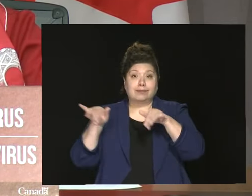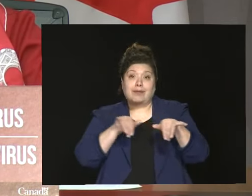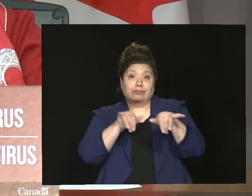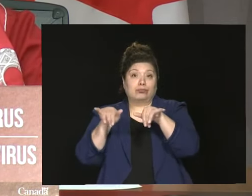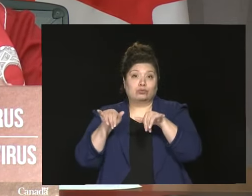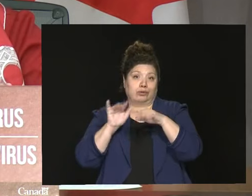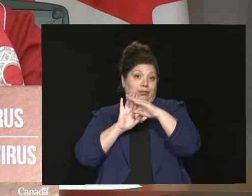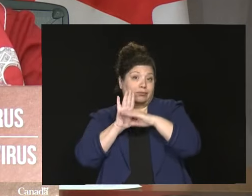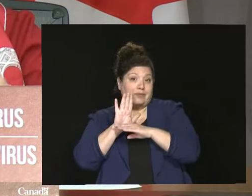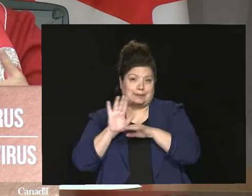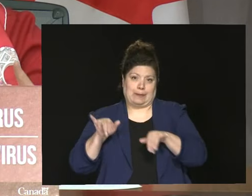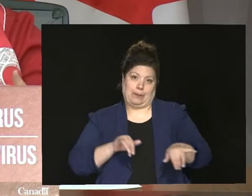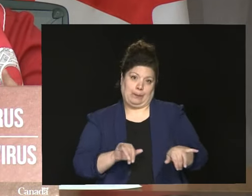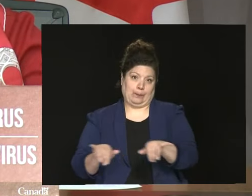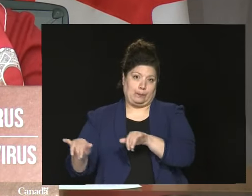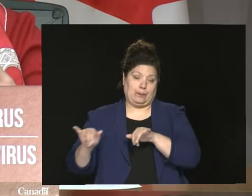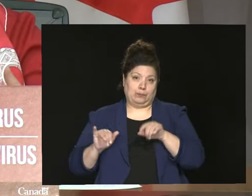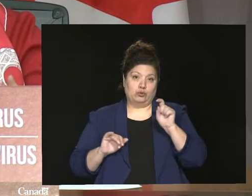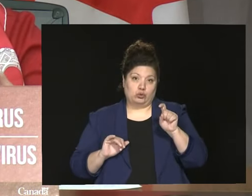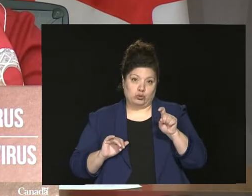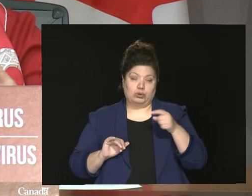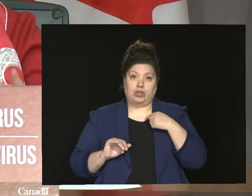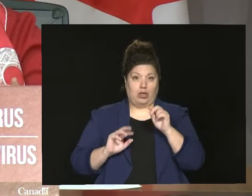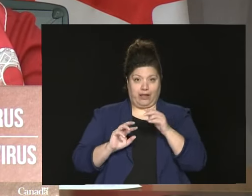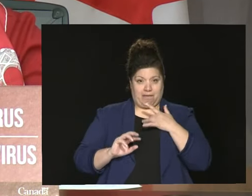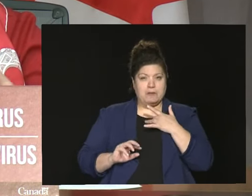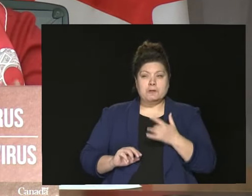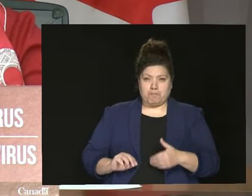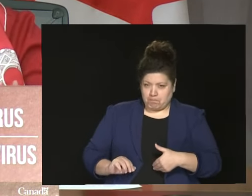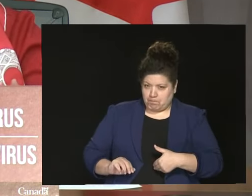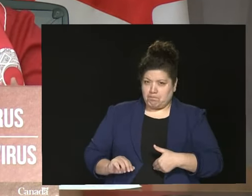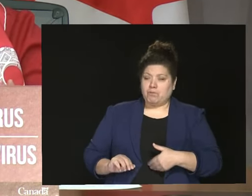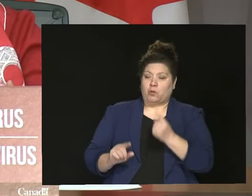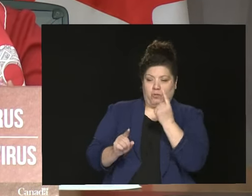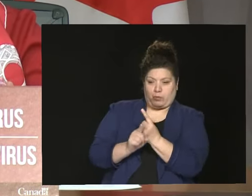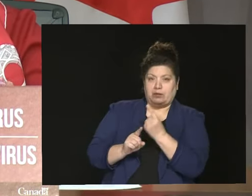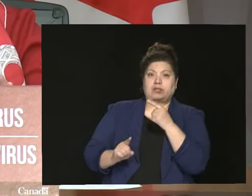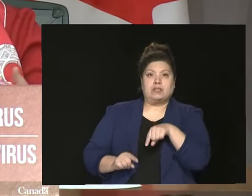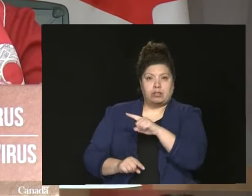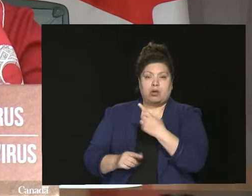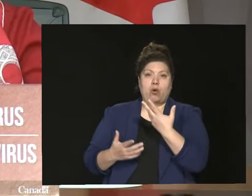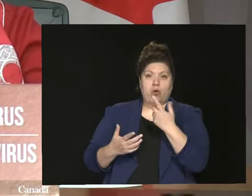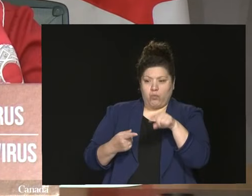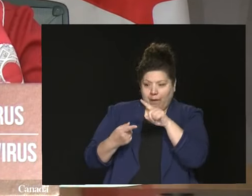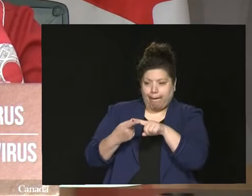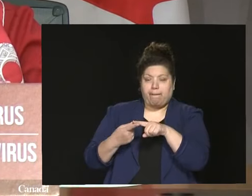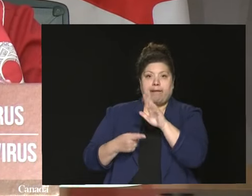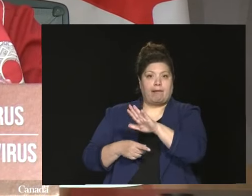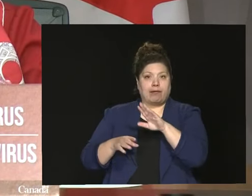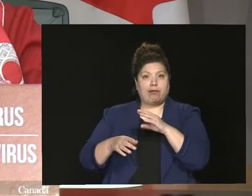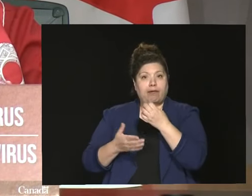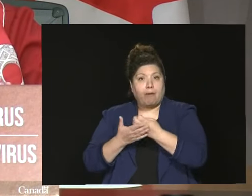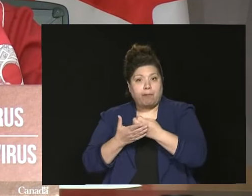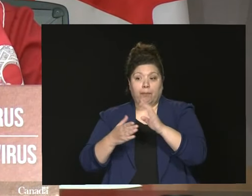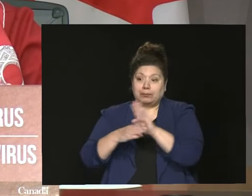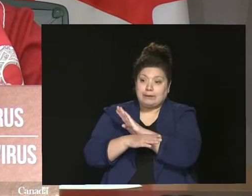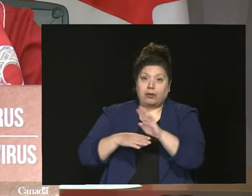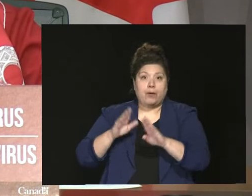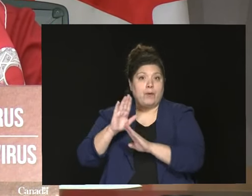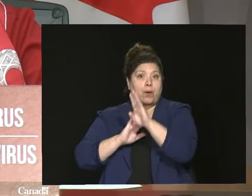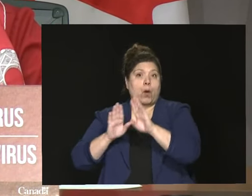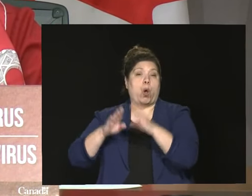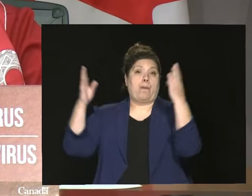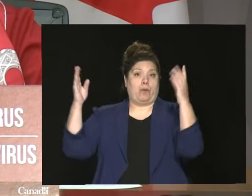in knowing when and how to approach the restart of the economy. At the same time, we